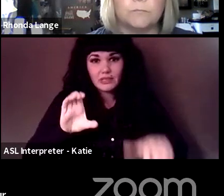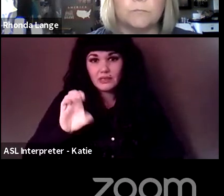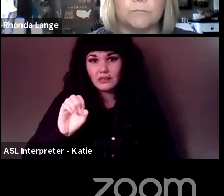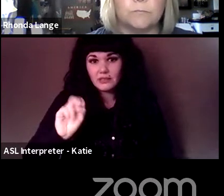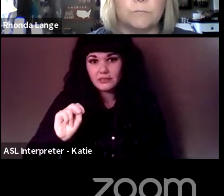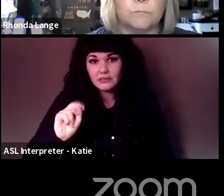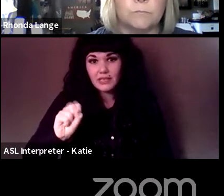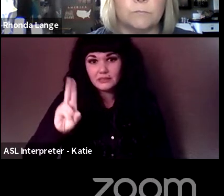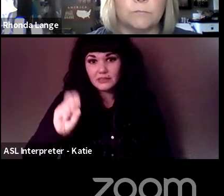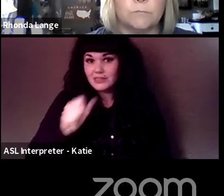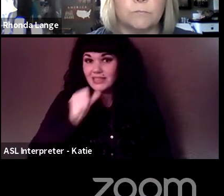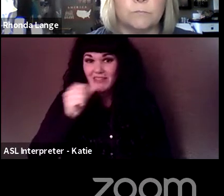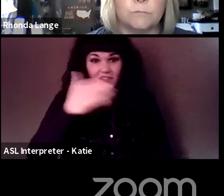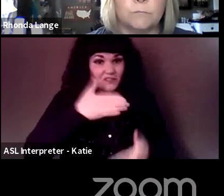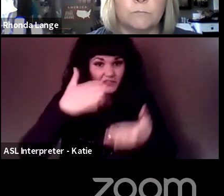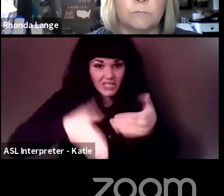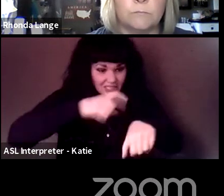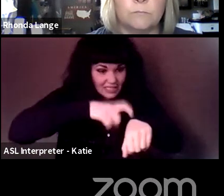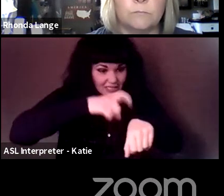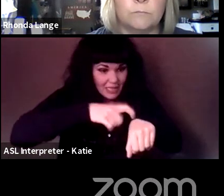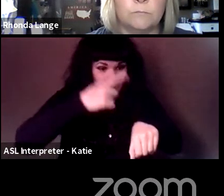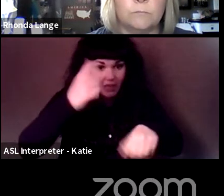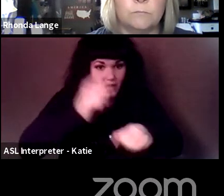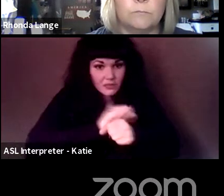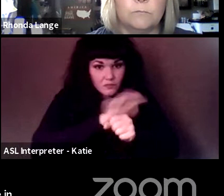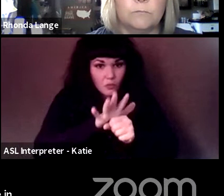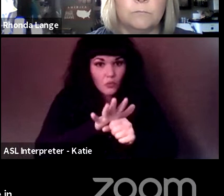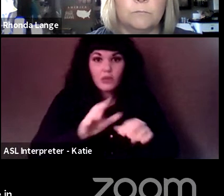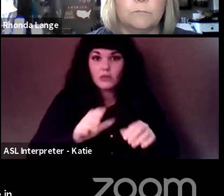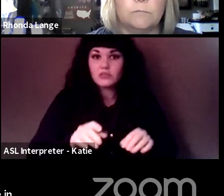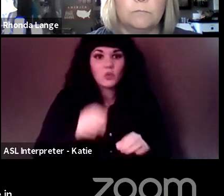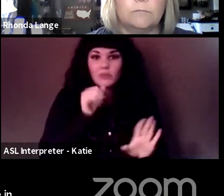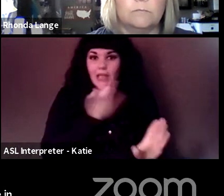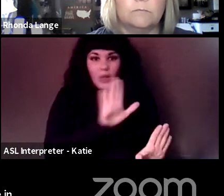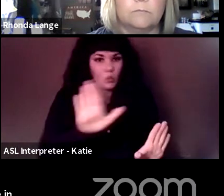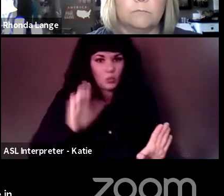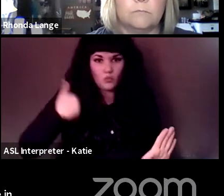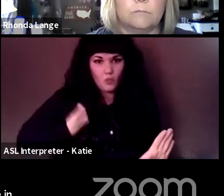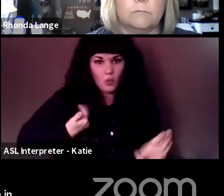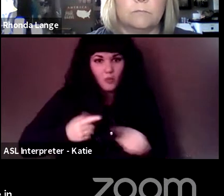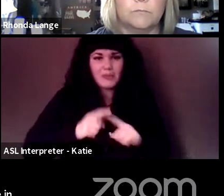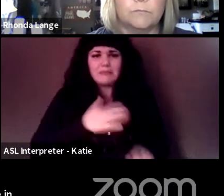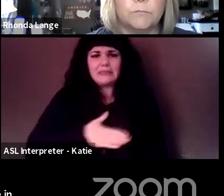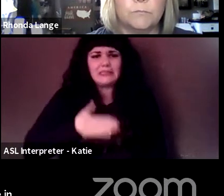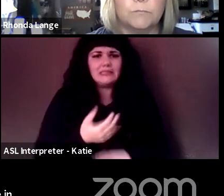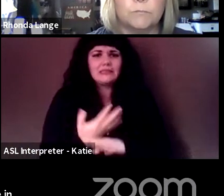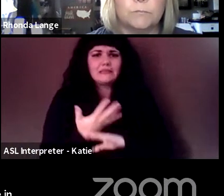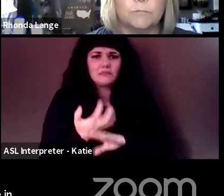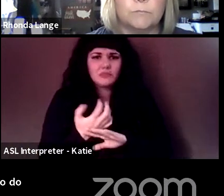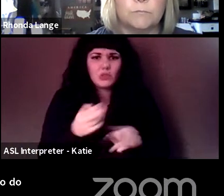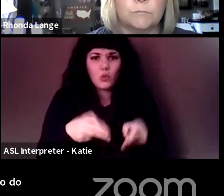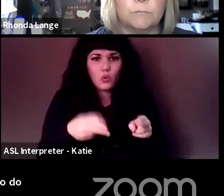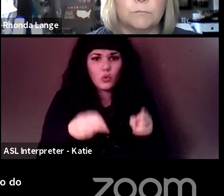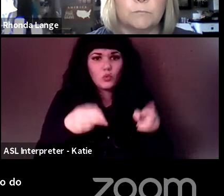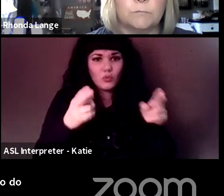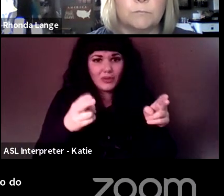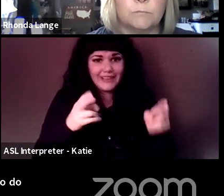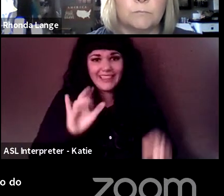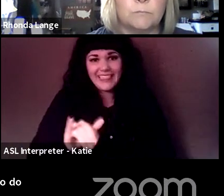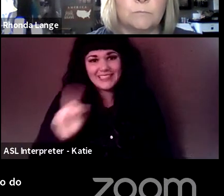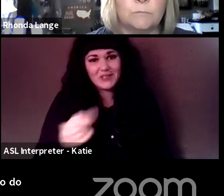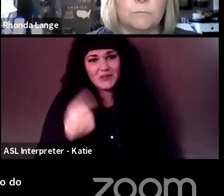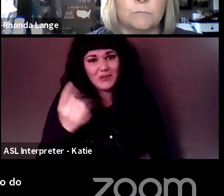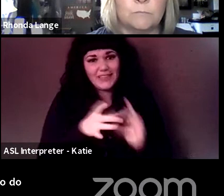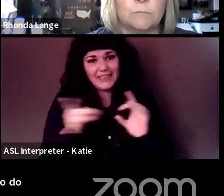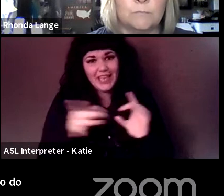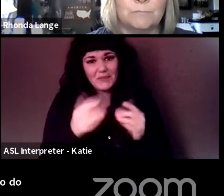because of the pandemic. So it has nothing to do with you, but please hurry. That's my only comment. Thank you